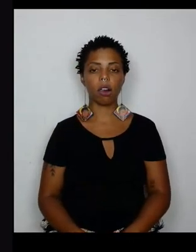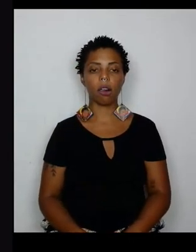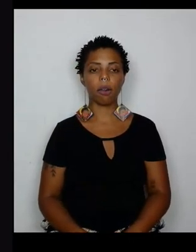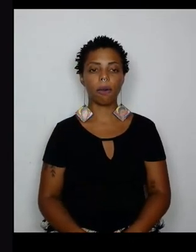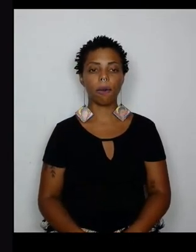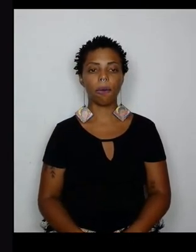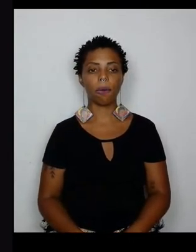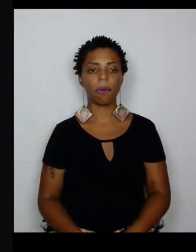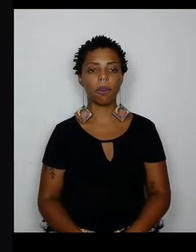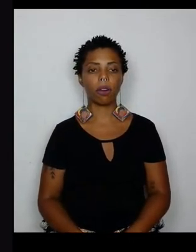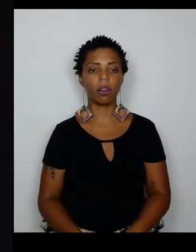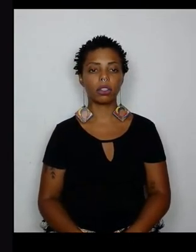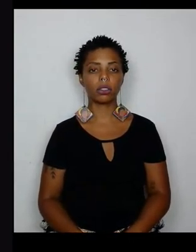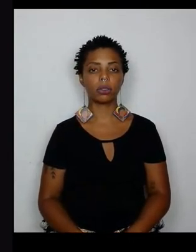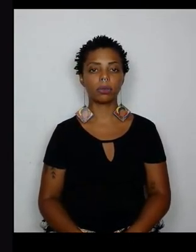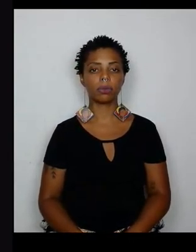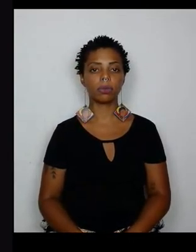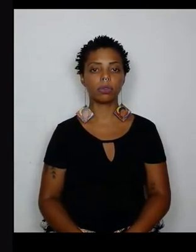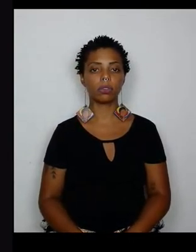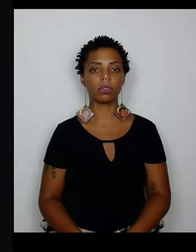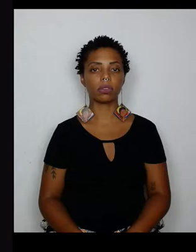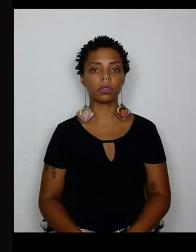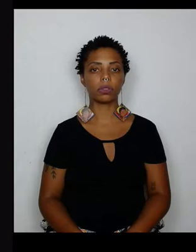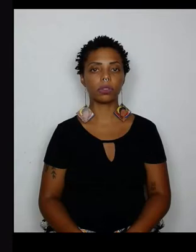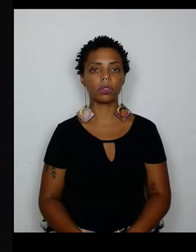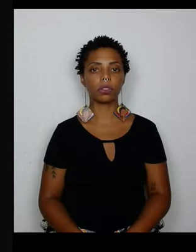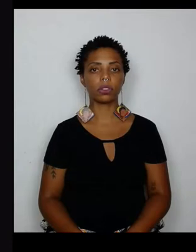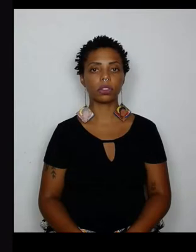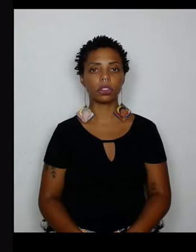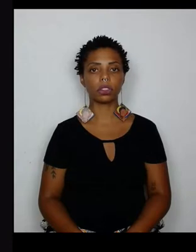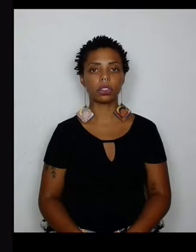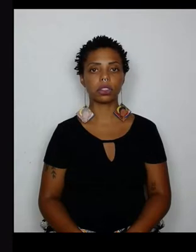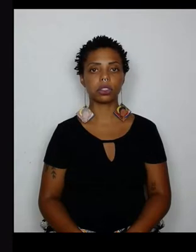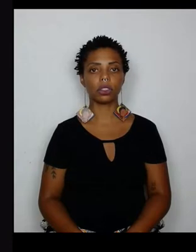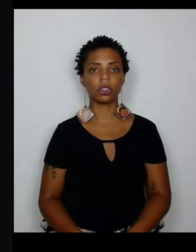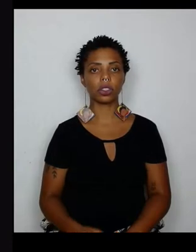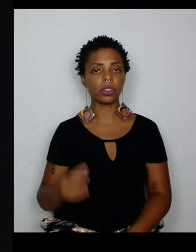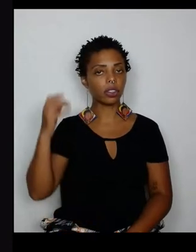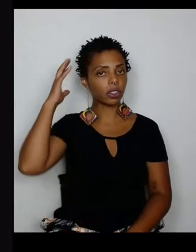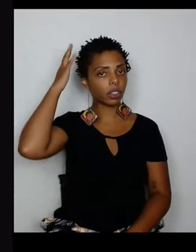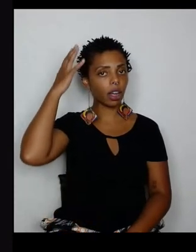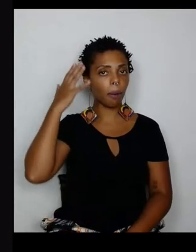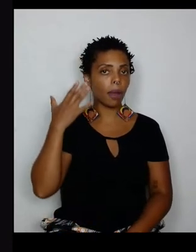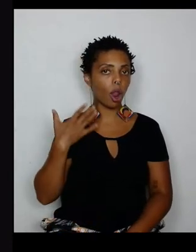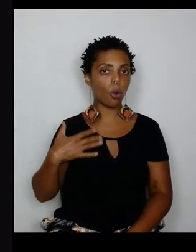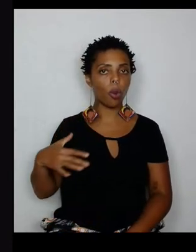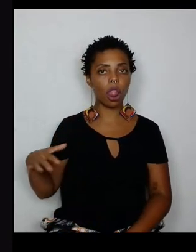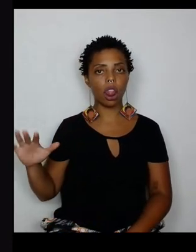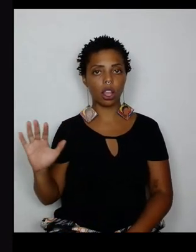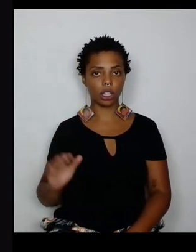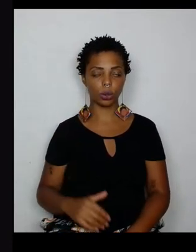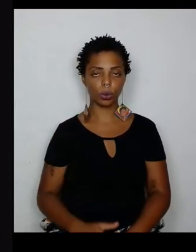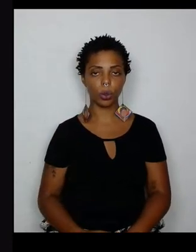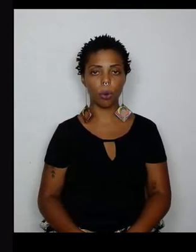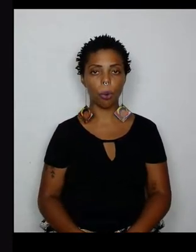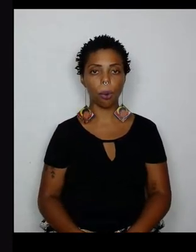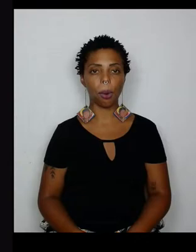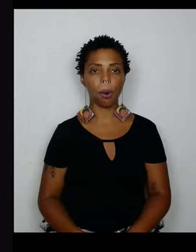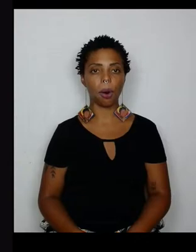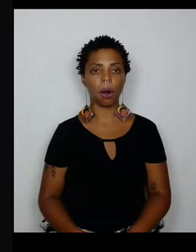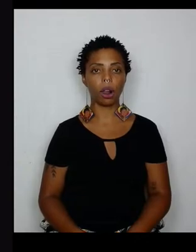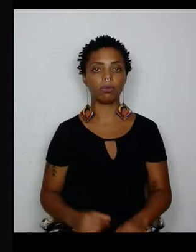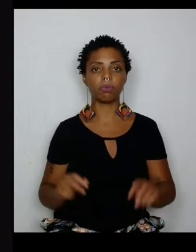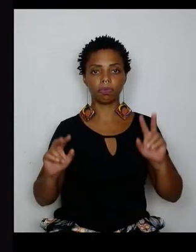hair end quote in fact they weren't naked they wore mottos around their waist and